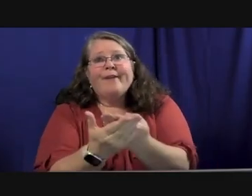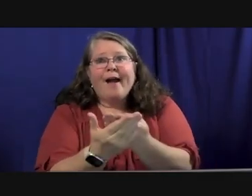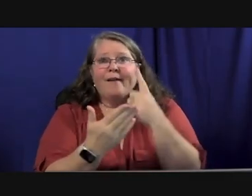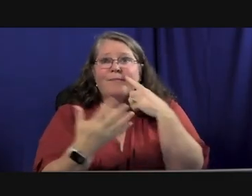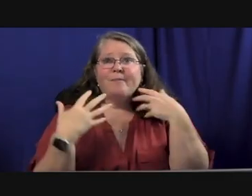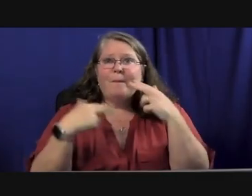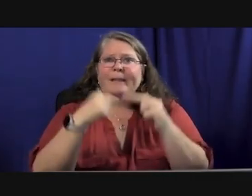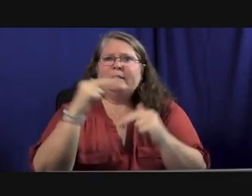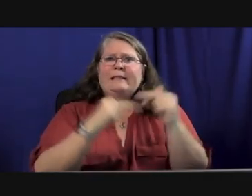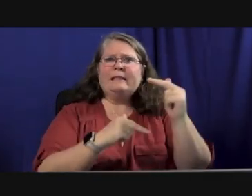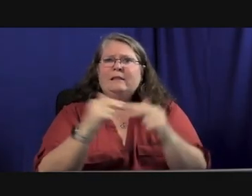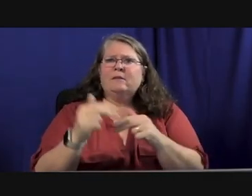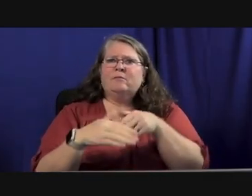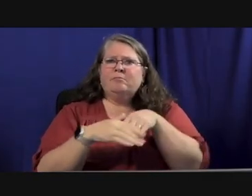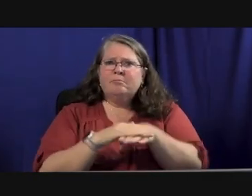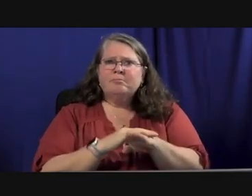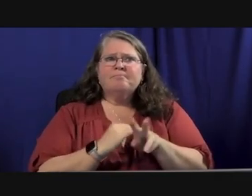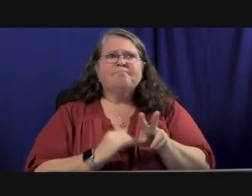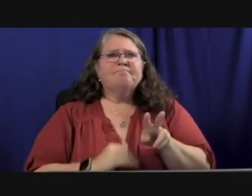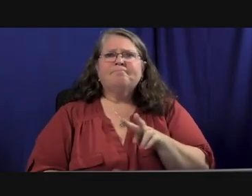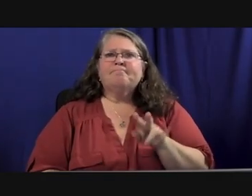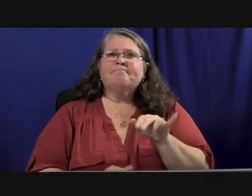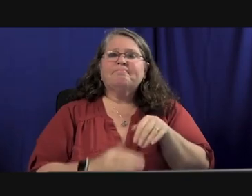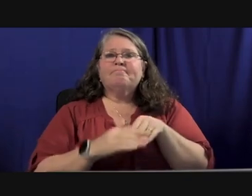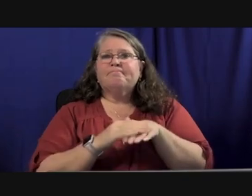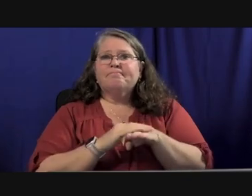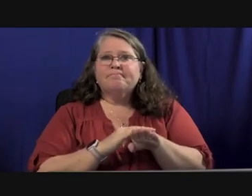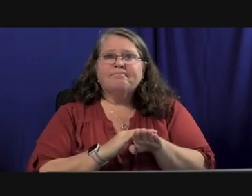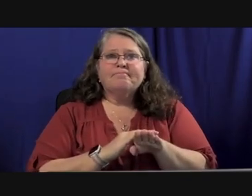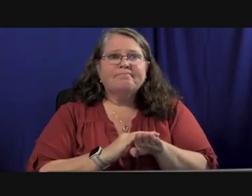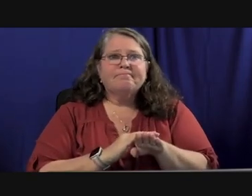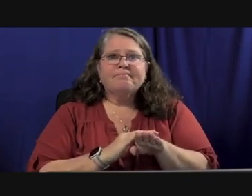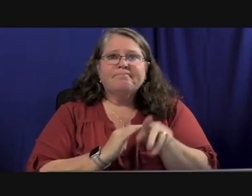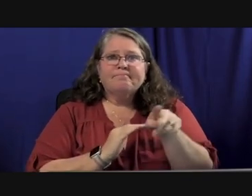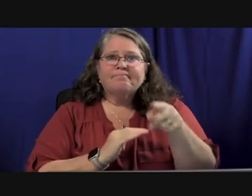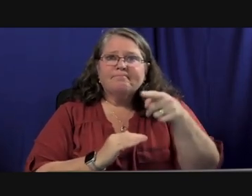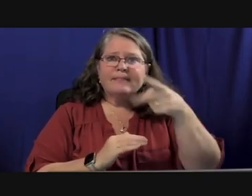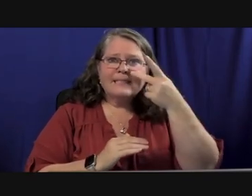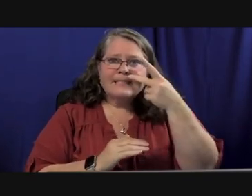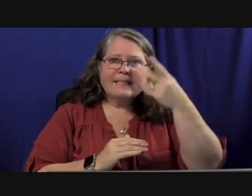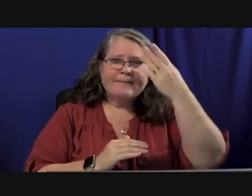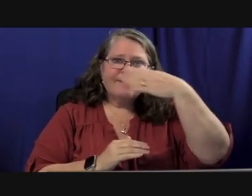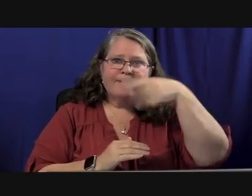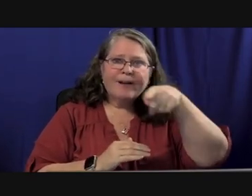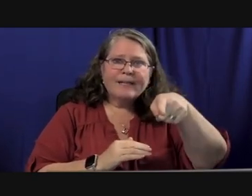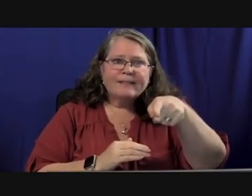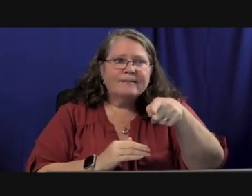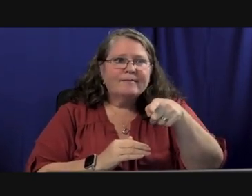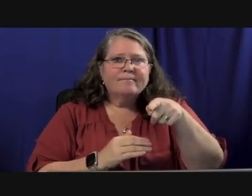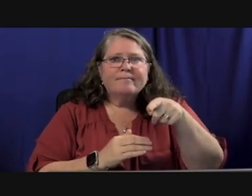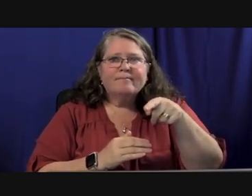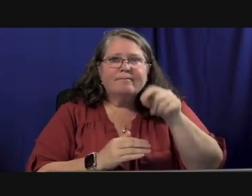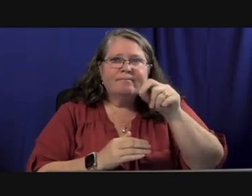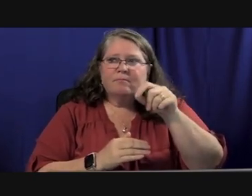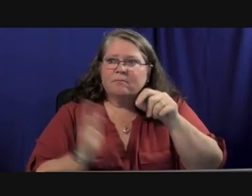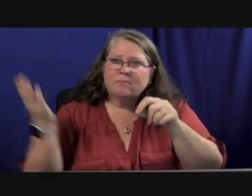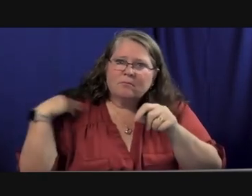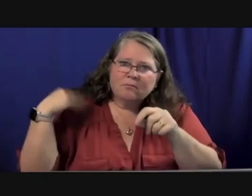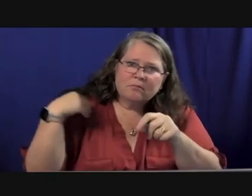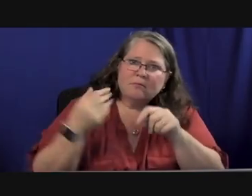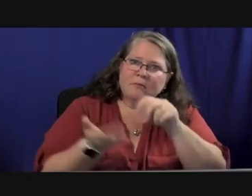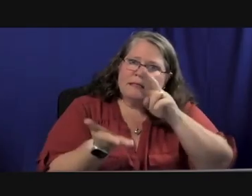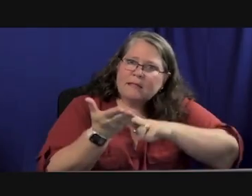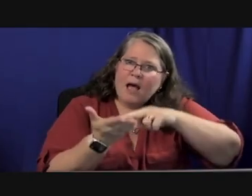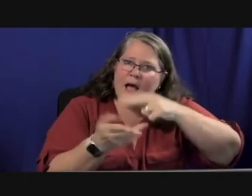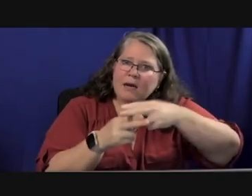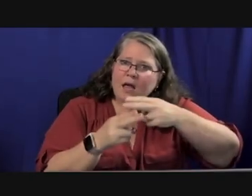scenery as they arrive to the location, and they may get to the building, they go in and they just continue to just look around, don't really know what's going on. Then they see the front,